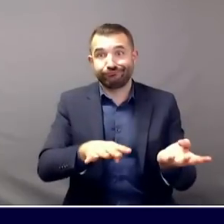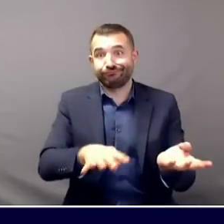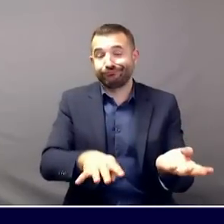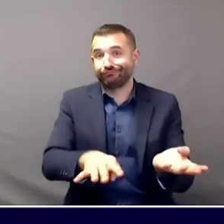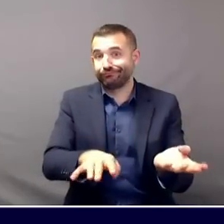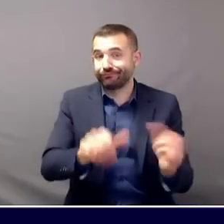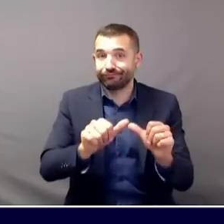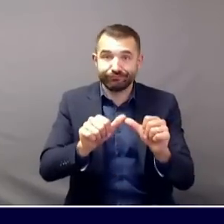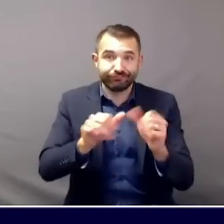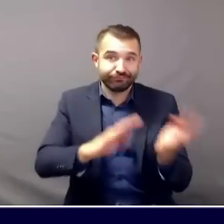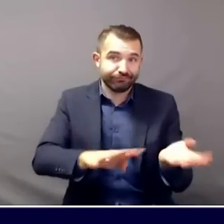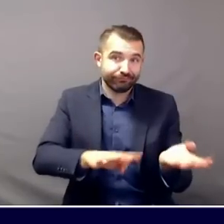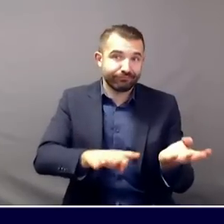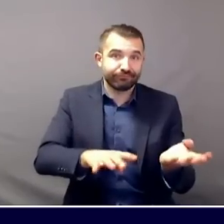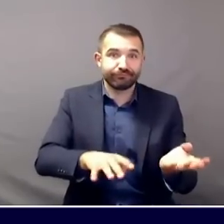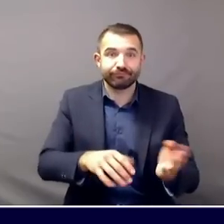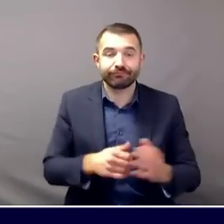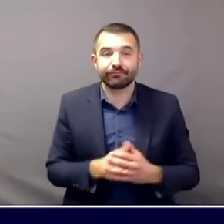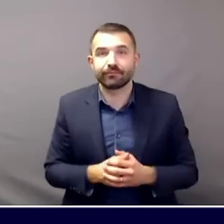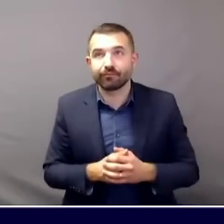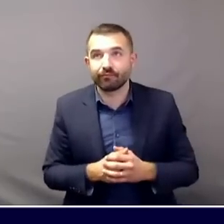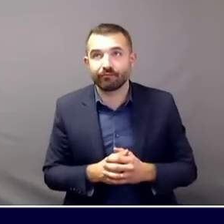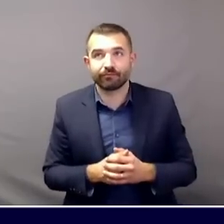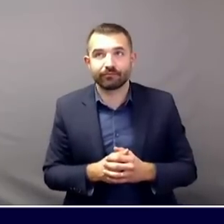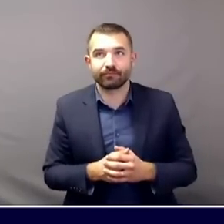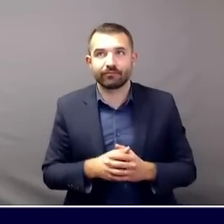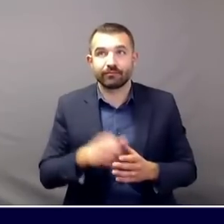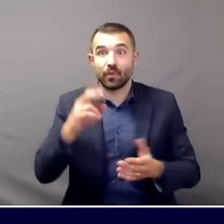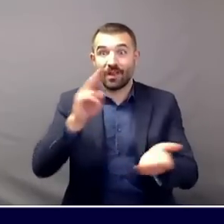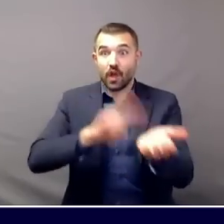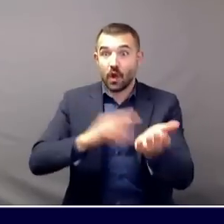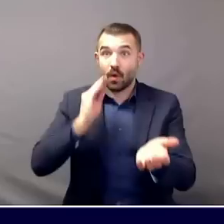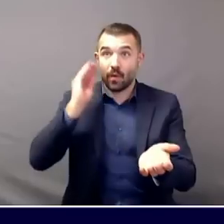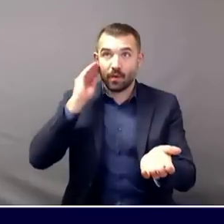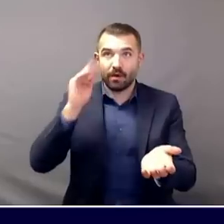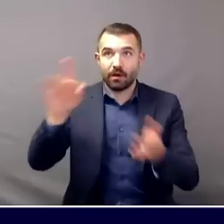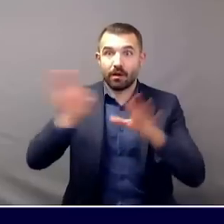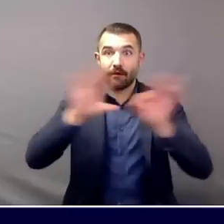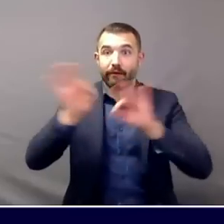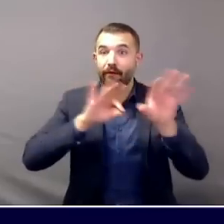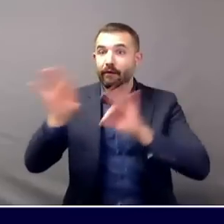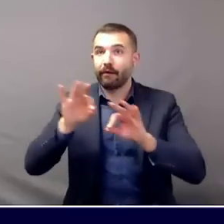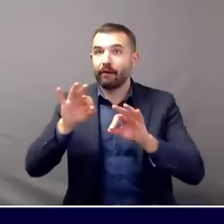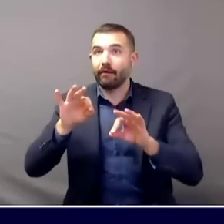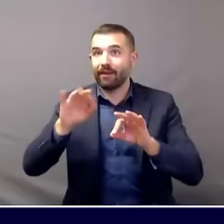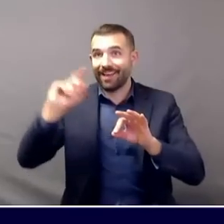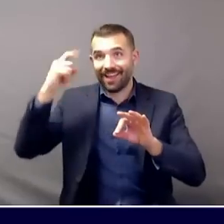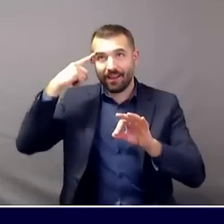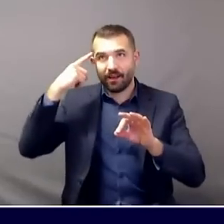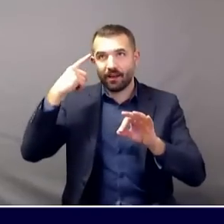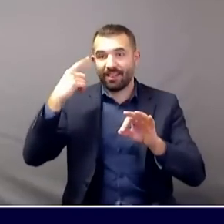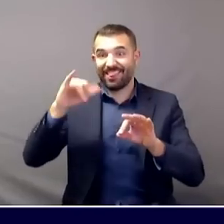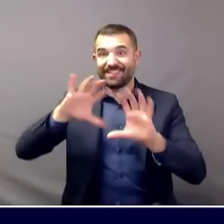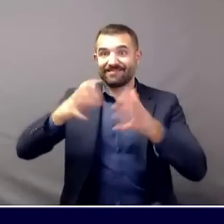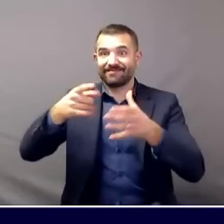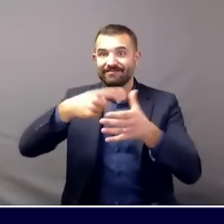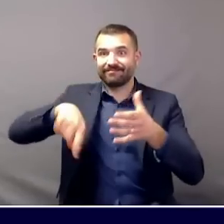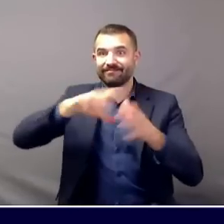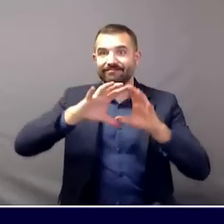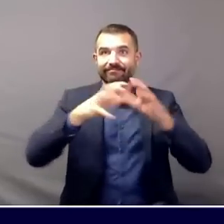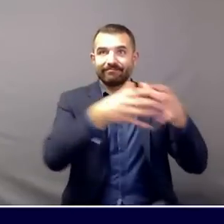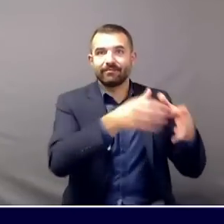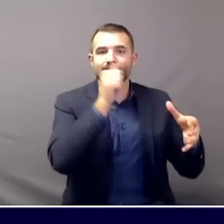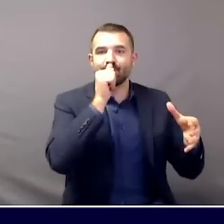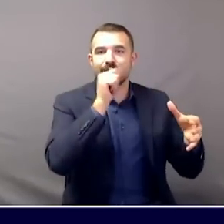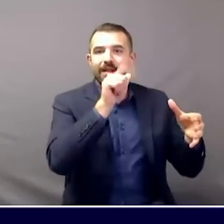them to use commercial labs so we can ensure that at our state lab we have capacity. And Bob, I don't think